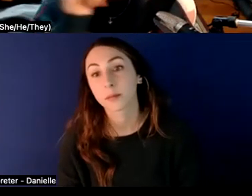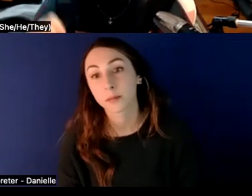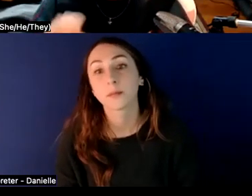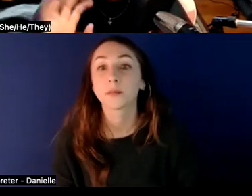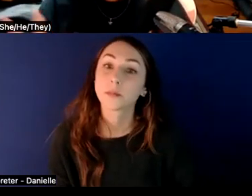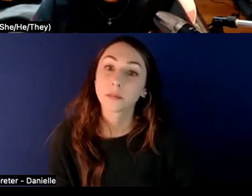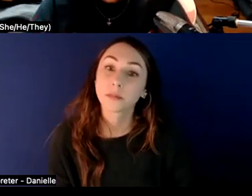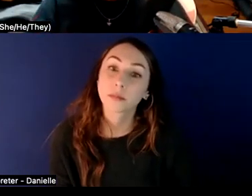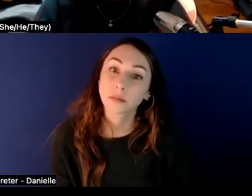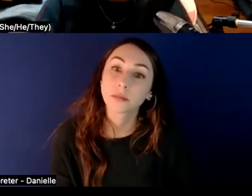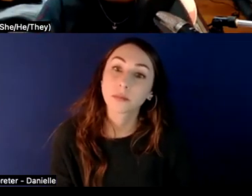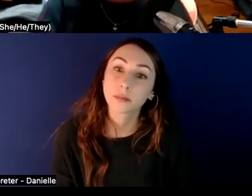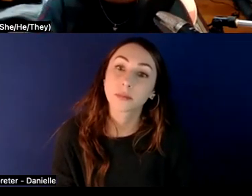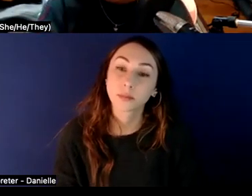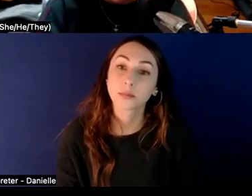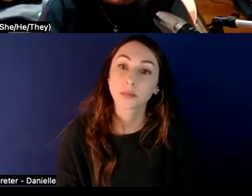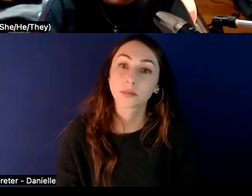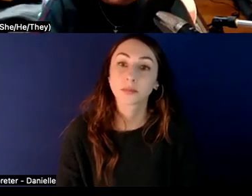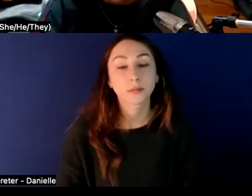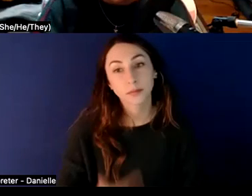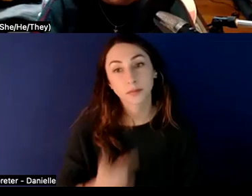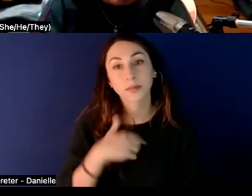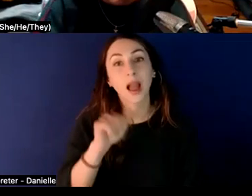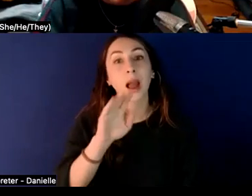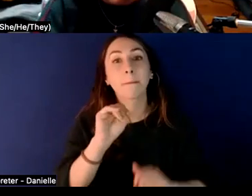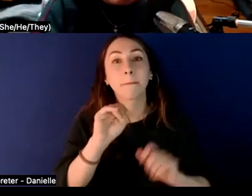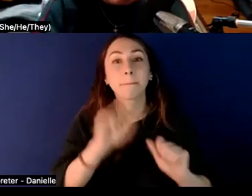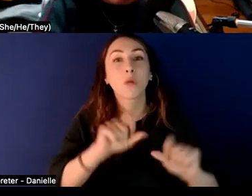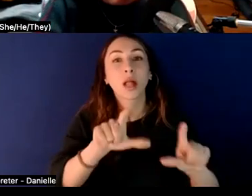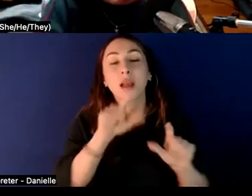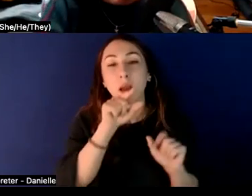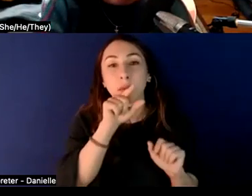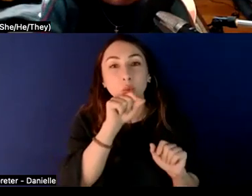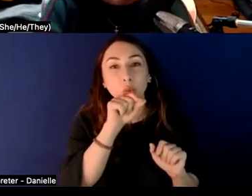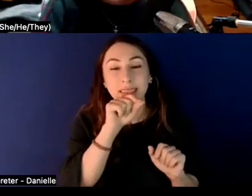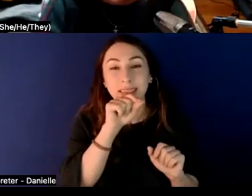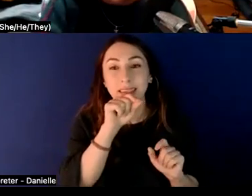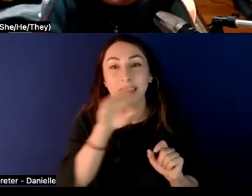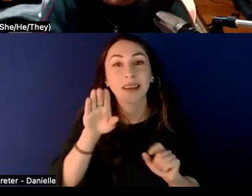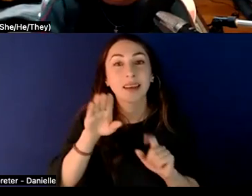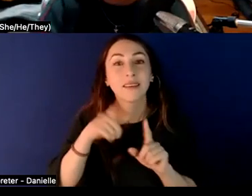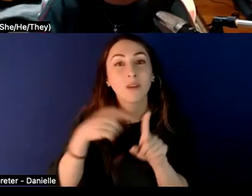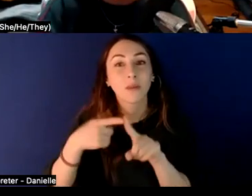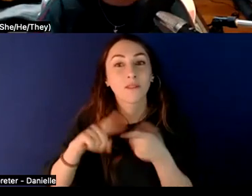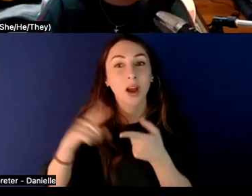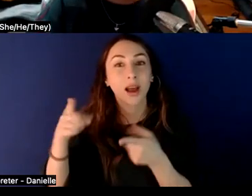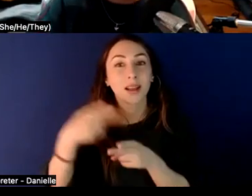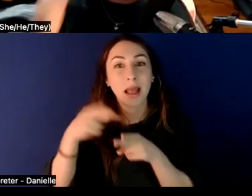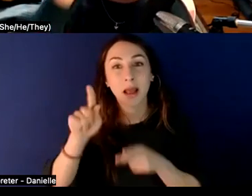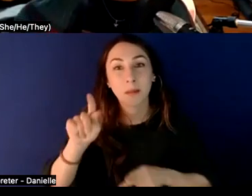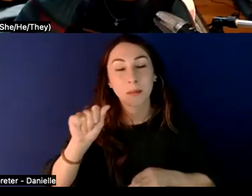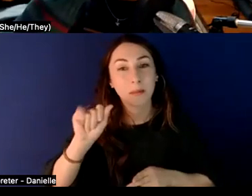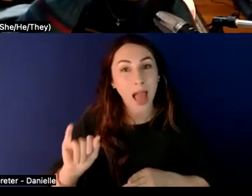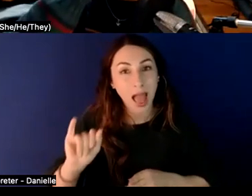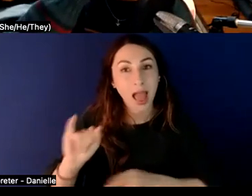Yeah, so I'm pulling up a tweet right now by a friend named Kai, who is a